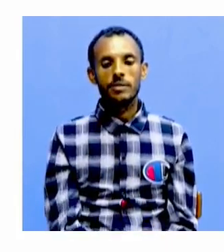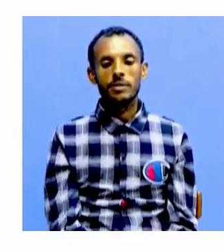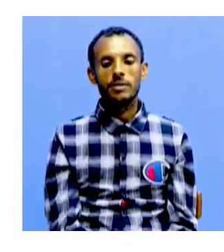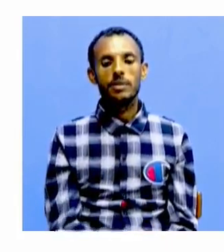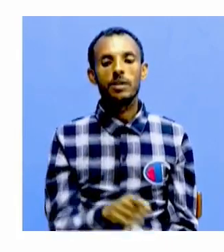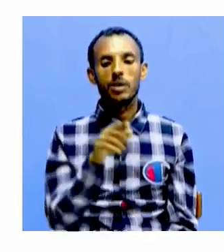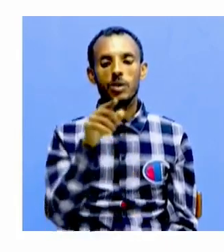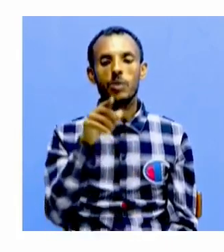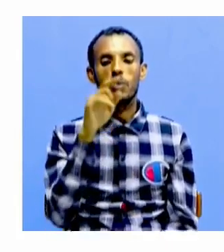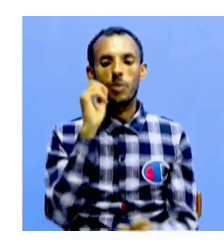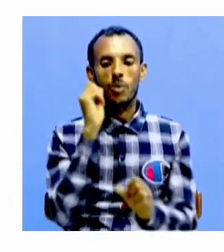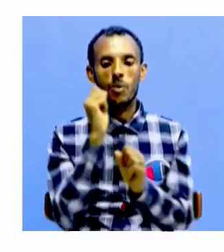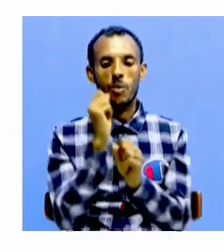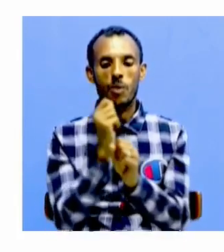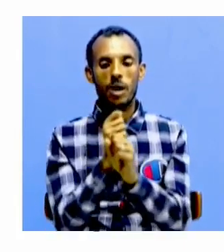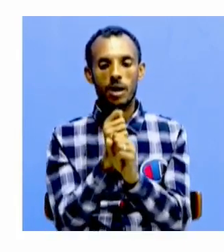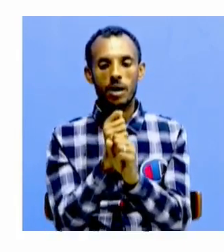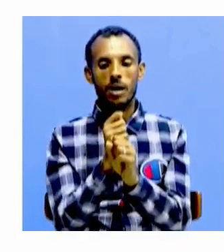you work